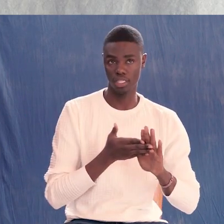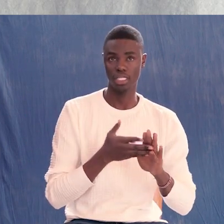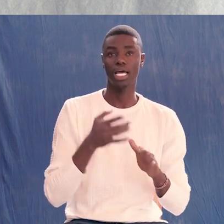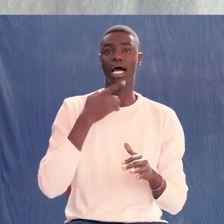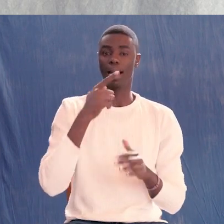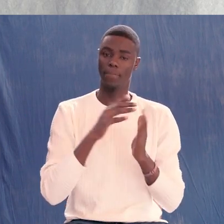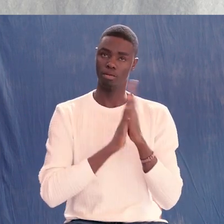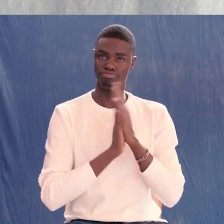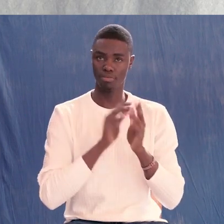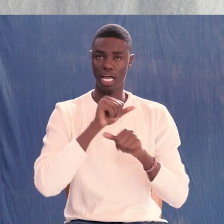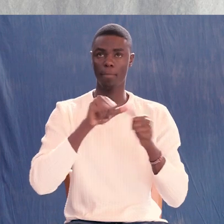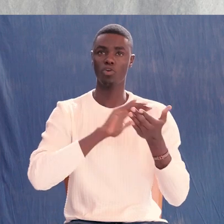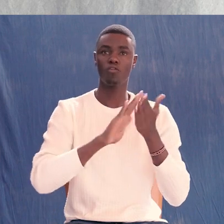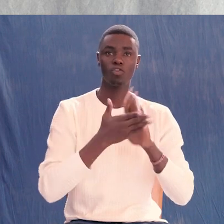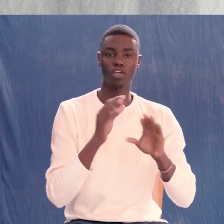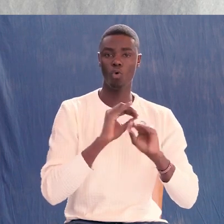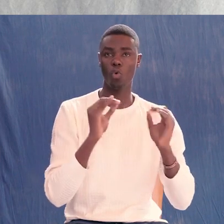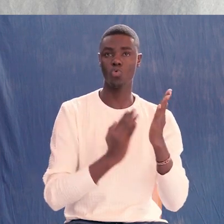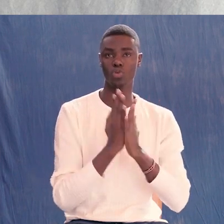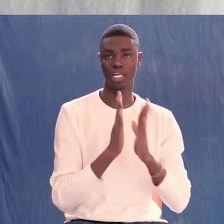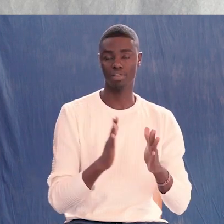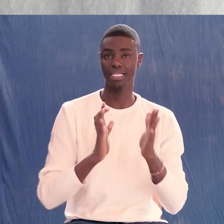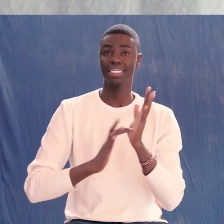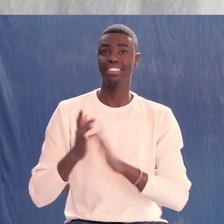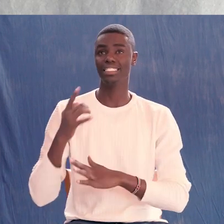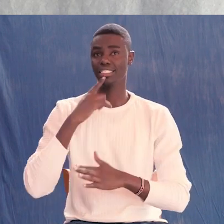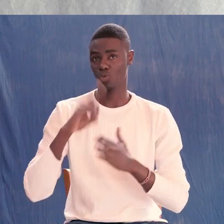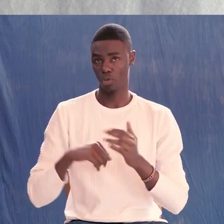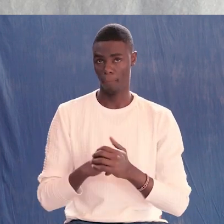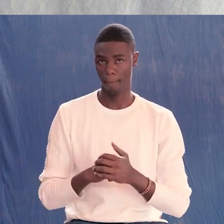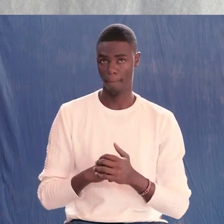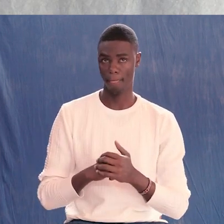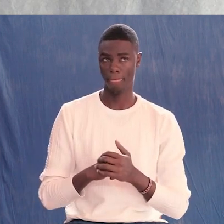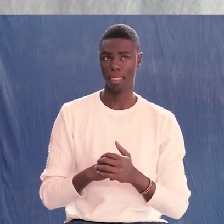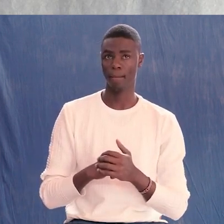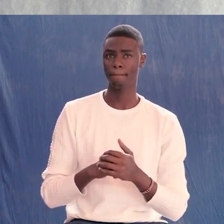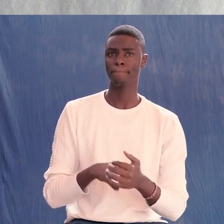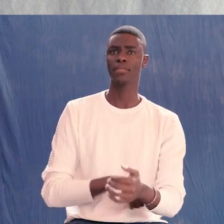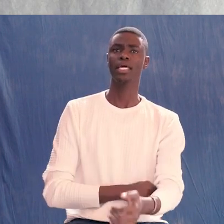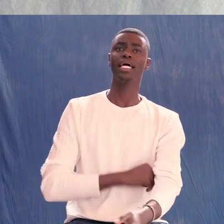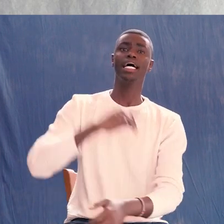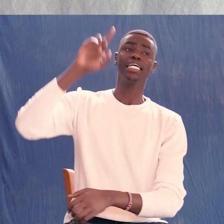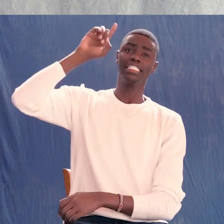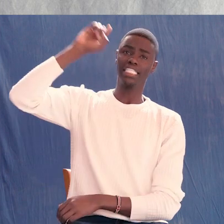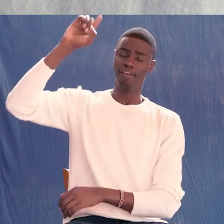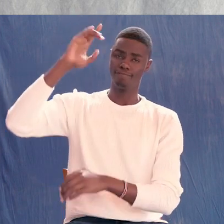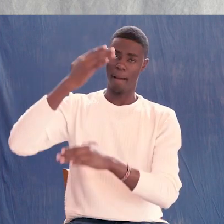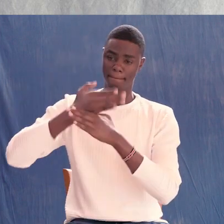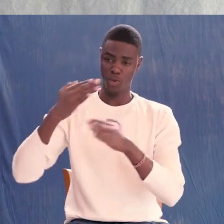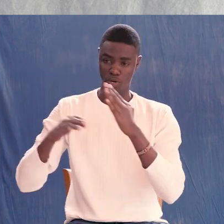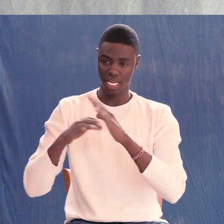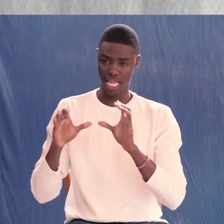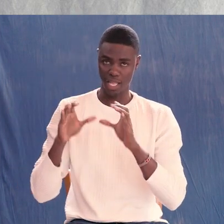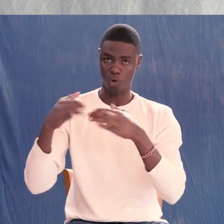this story about the unforgiving servant. And what Jesus is saying is that he's the one who's building this community